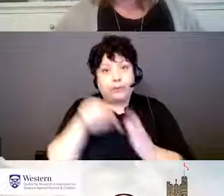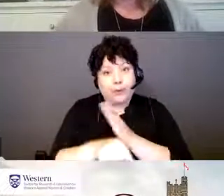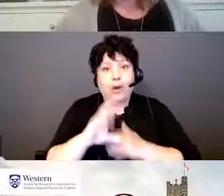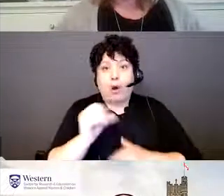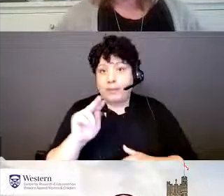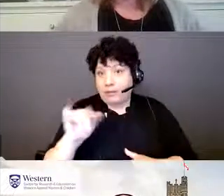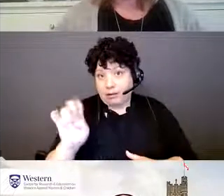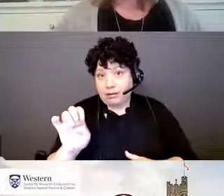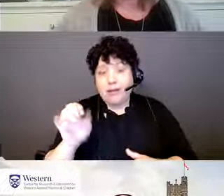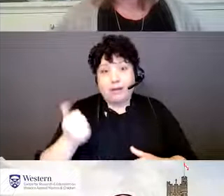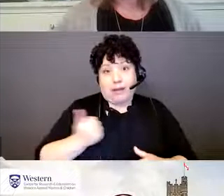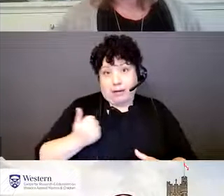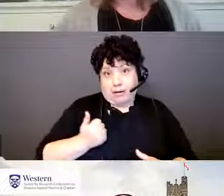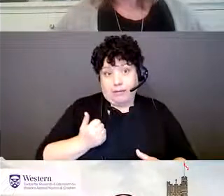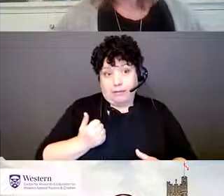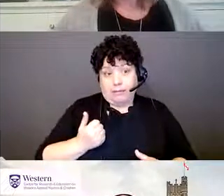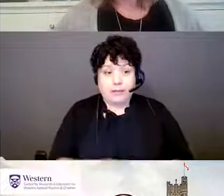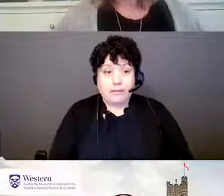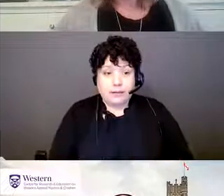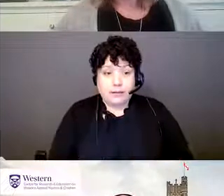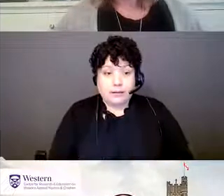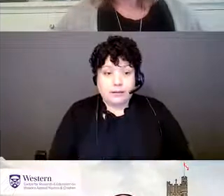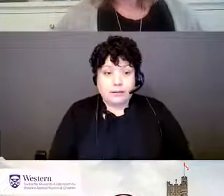next slide. The